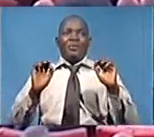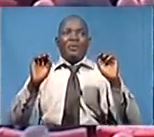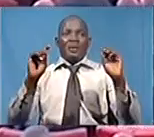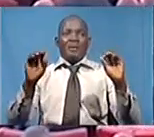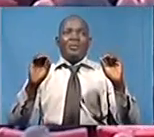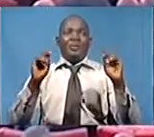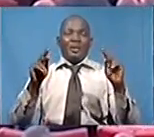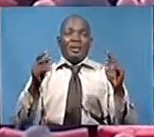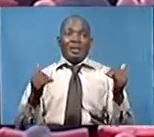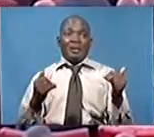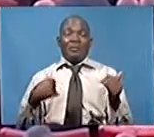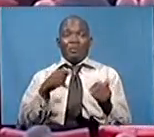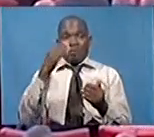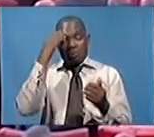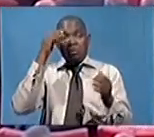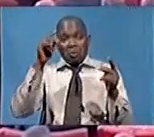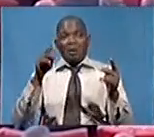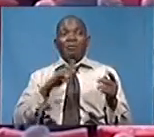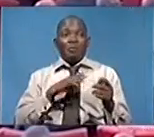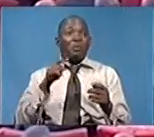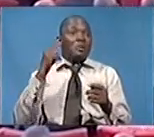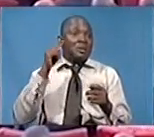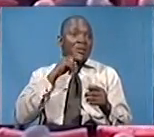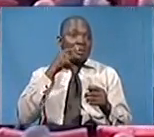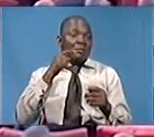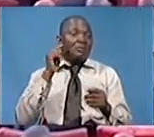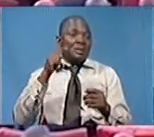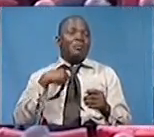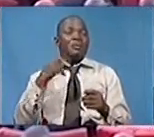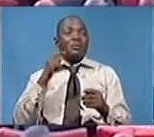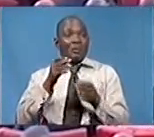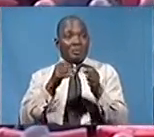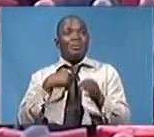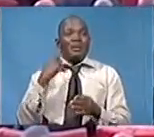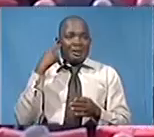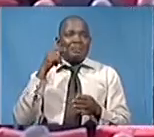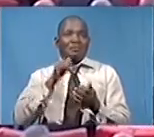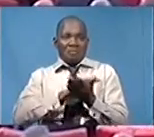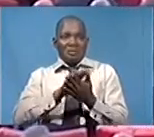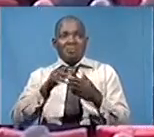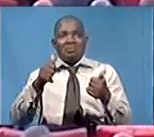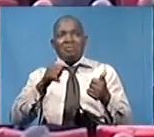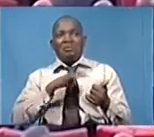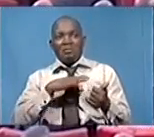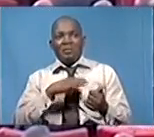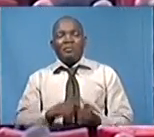well, you notice that anyway, I've heard your explanation.